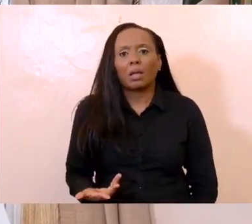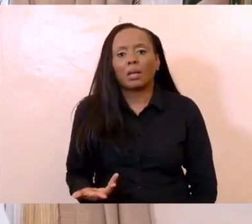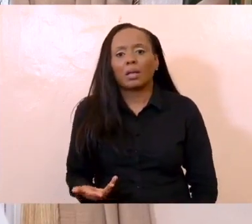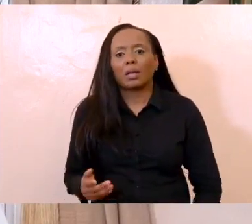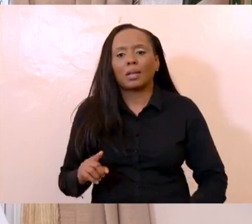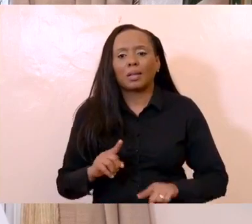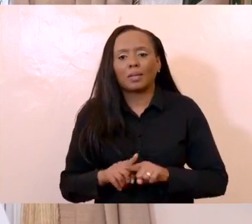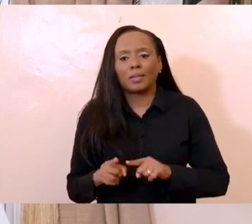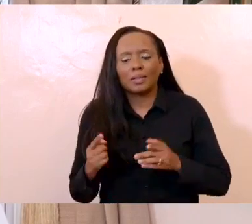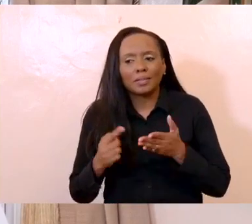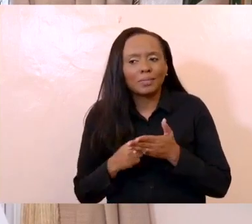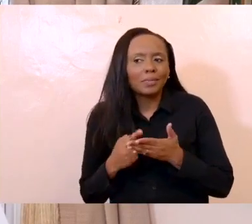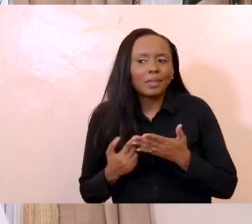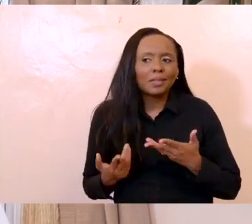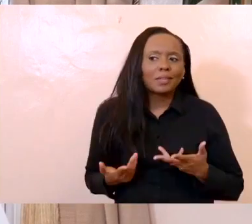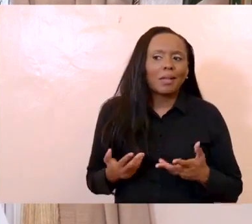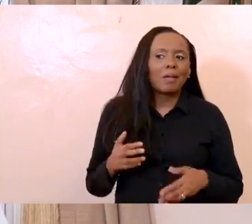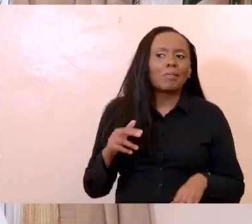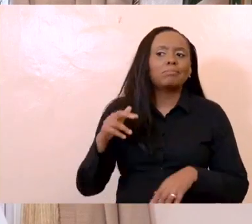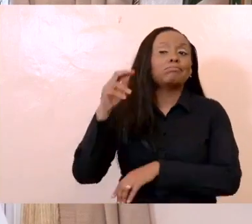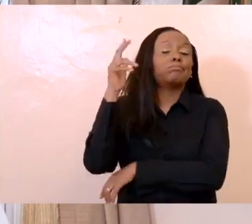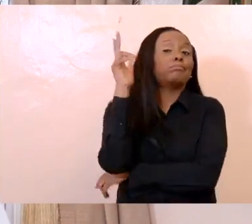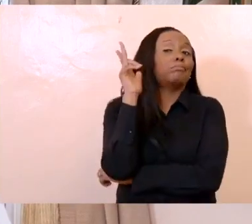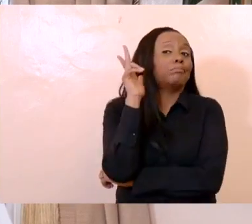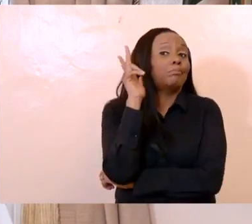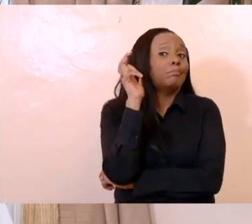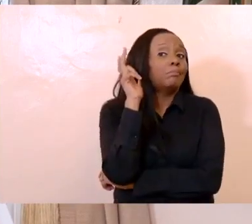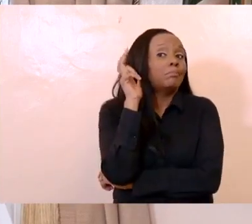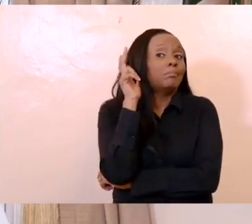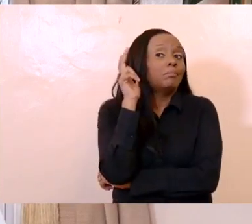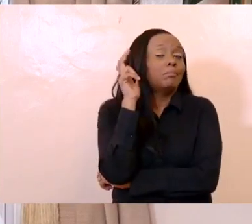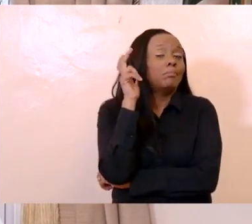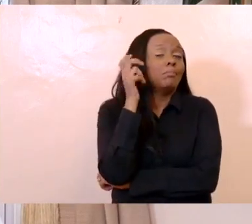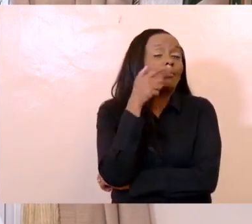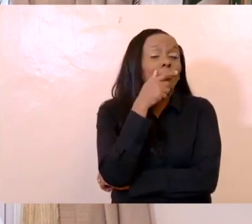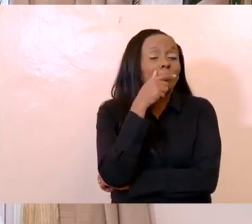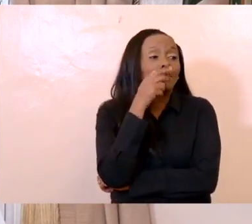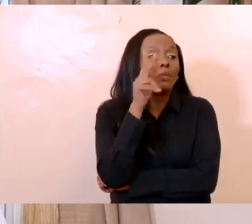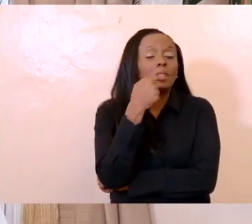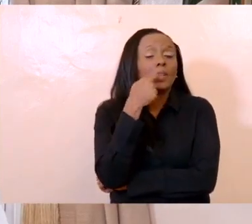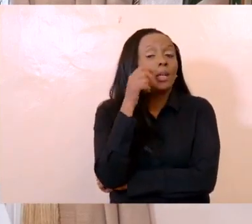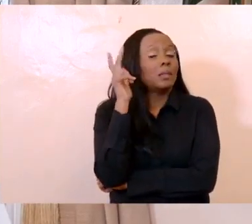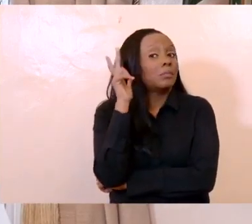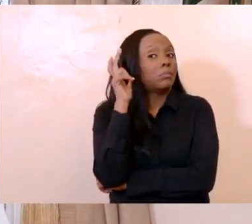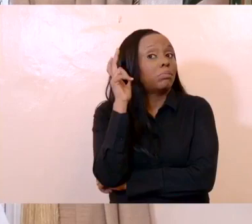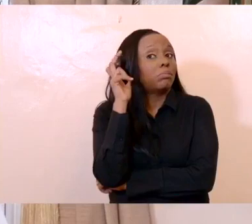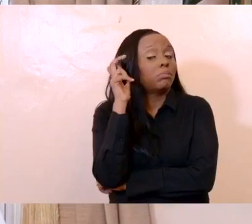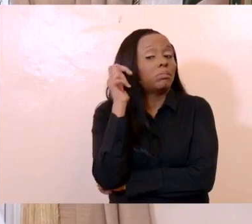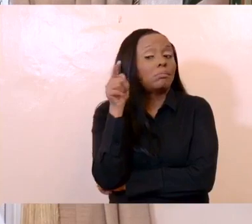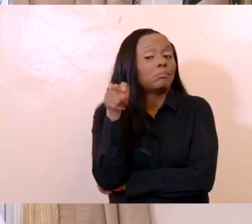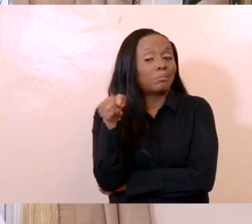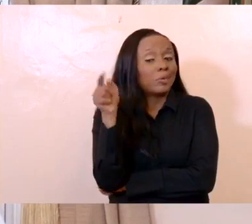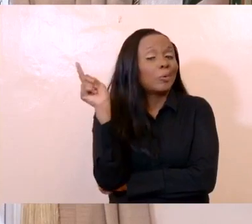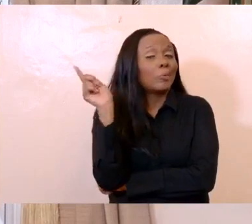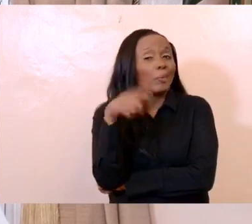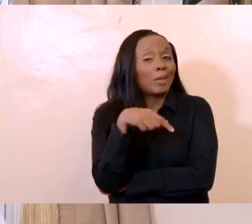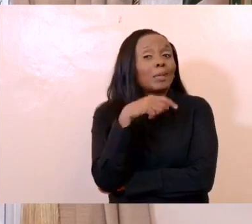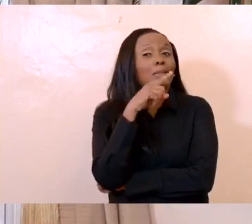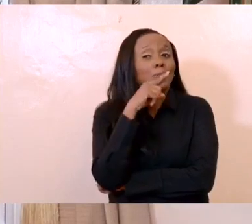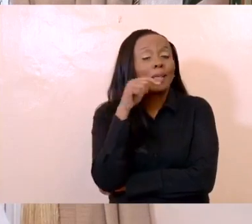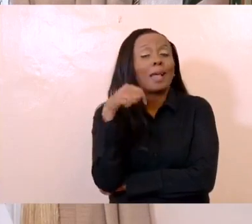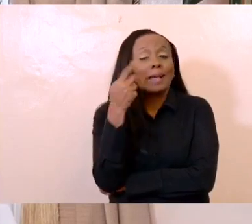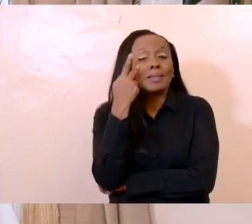sometimes little birdies tell you things. And somebody then pinpointed that this person was there. And then when they were asked again,